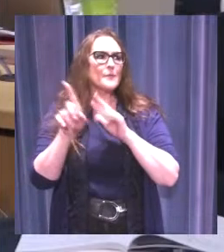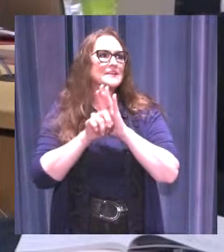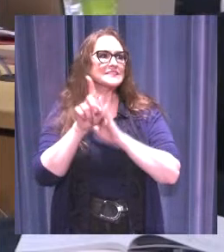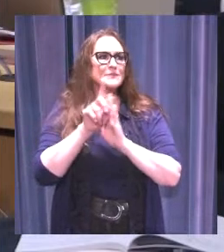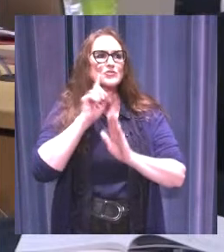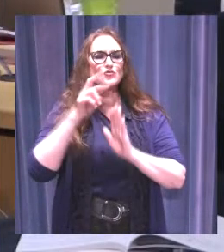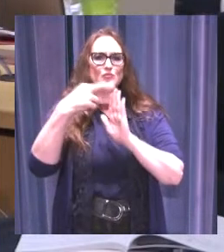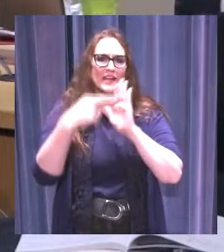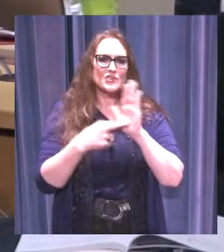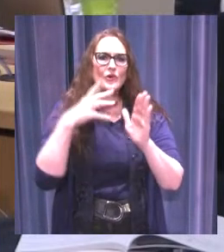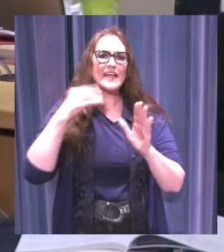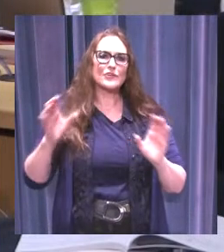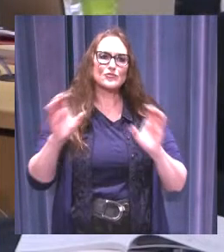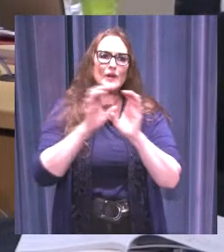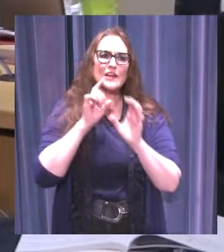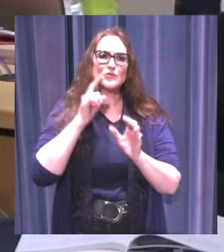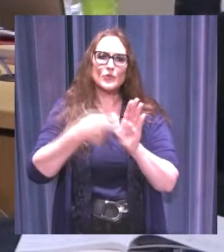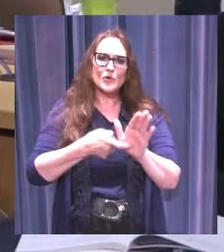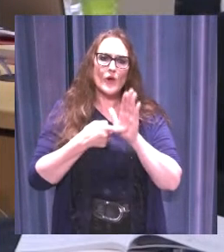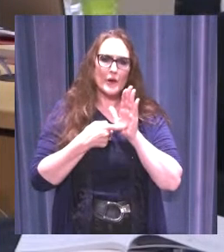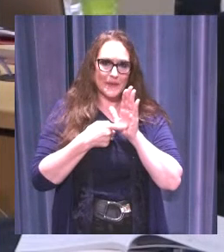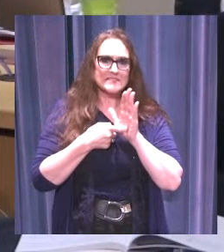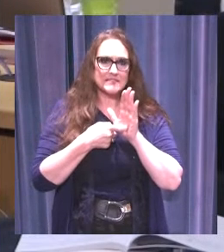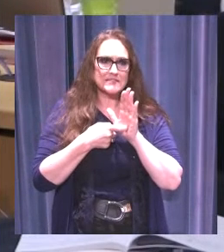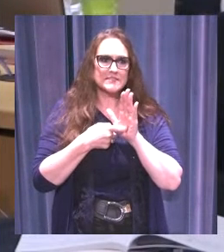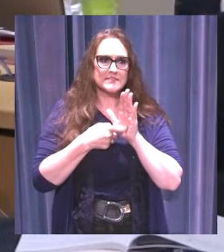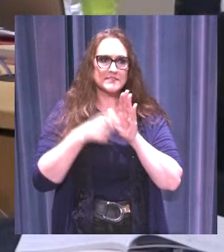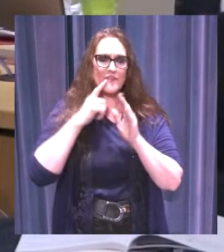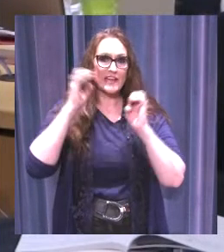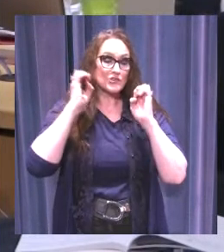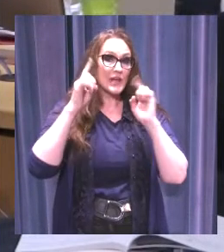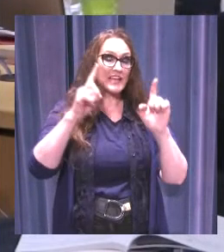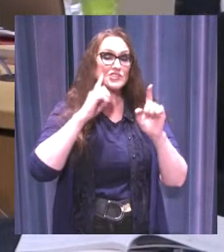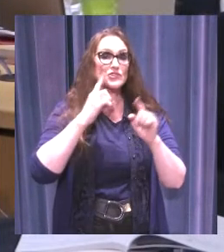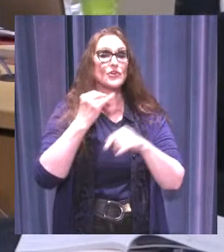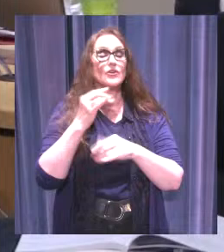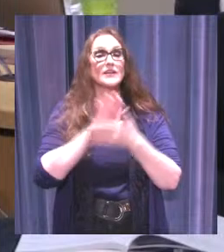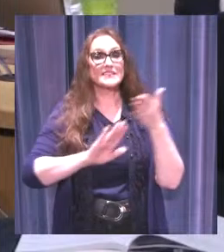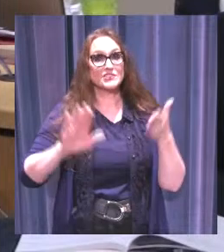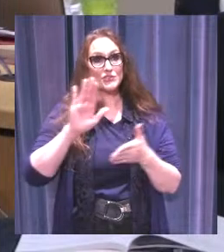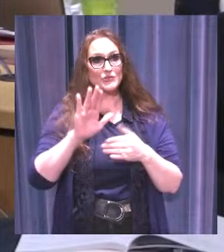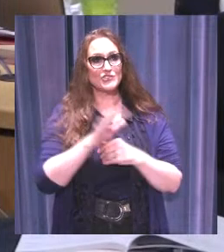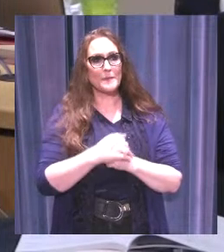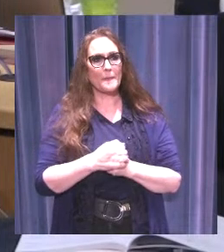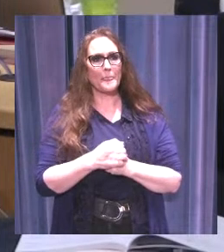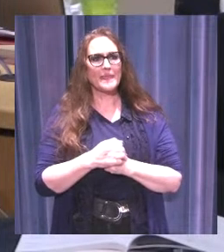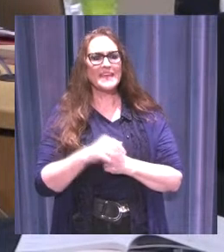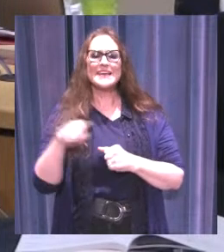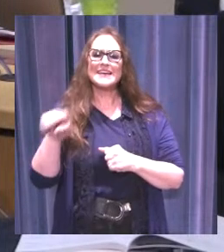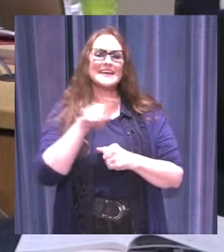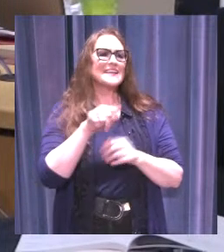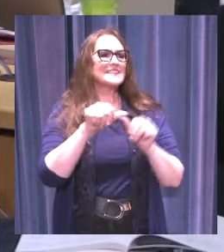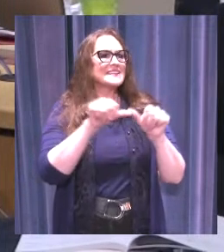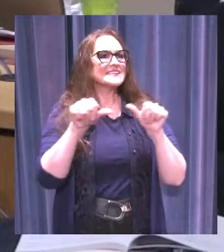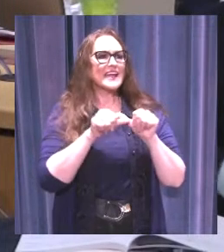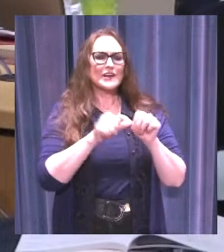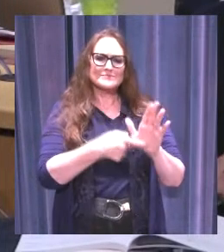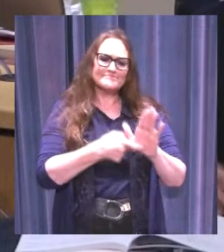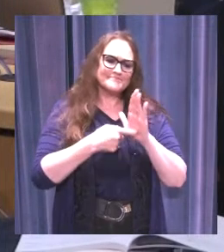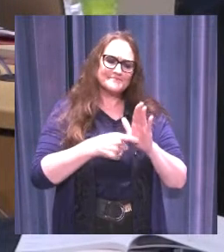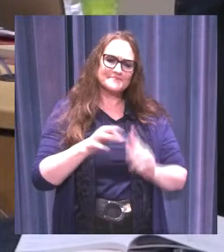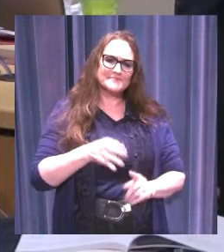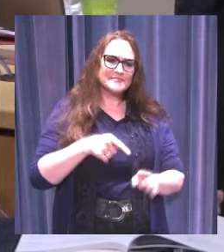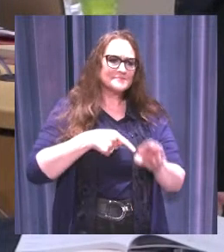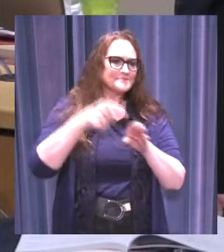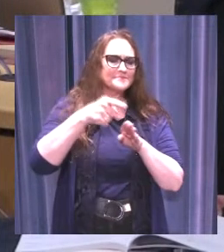and accreditation requirements of educational institution. These areas demand specialized knowledge and experience